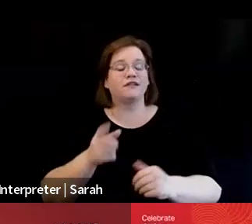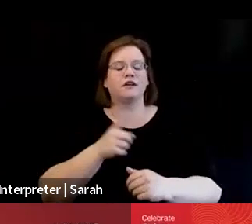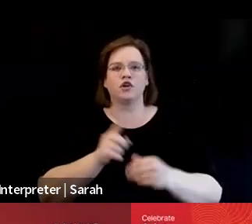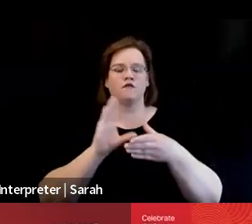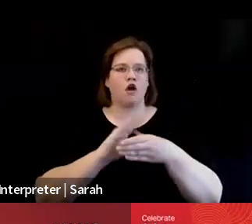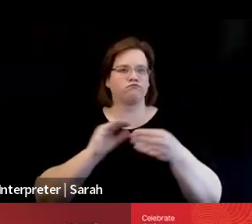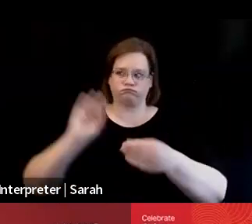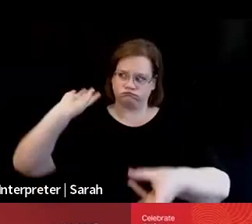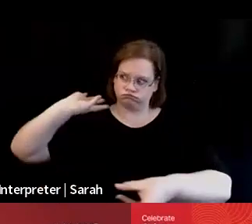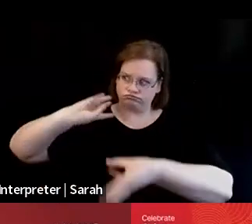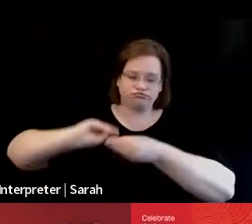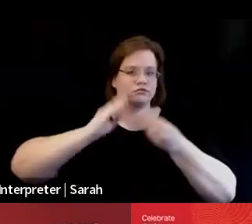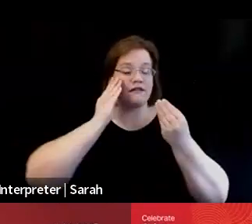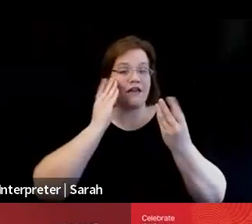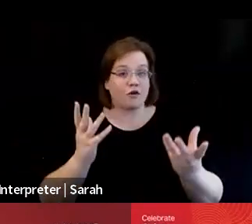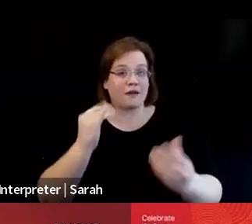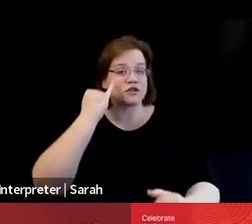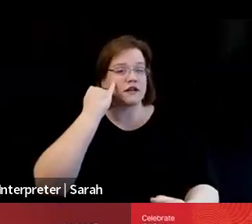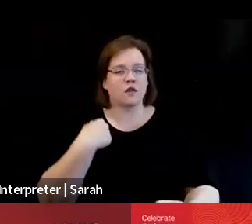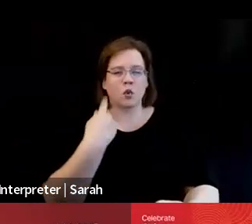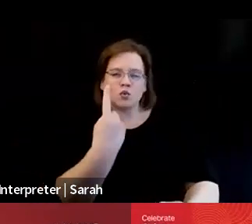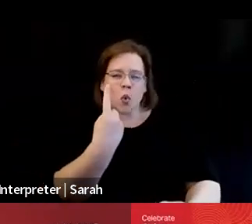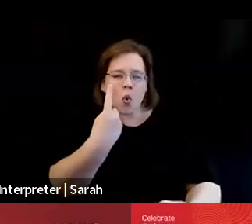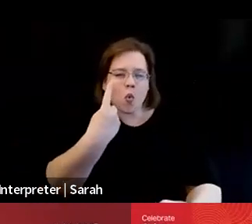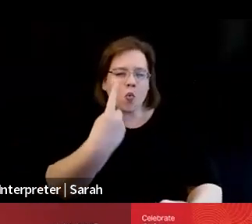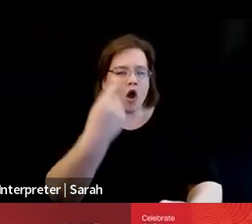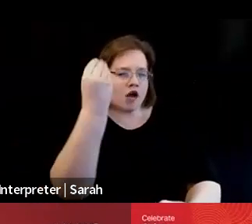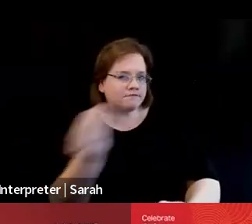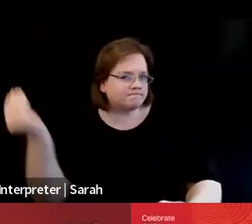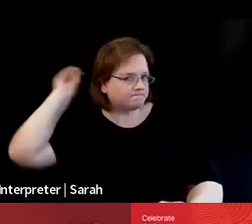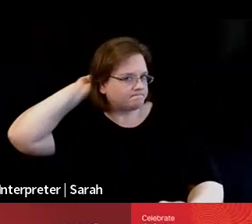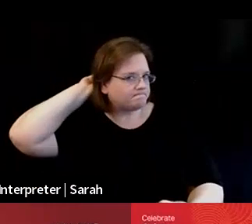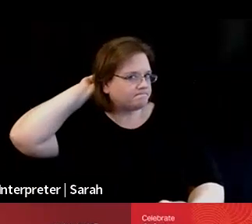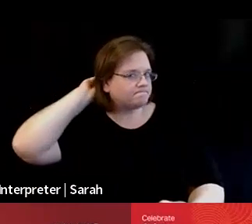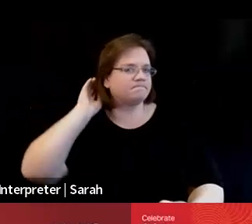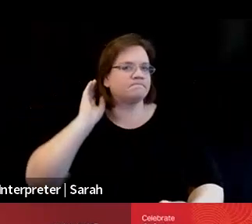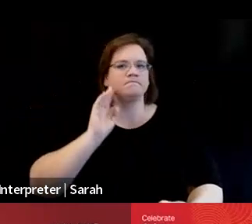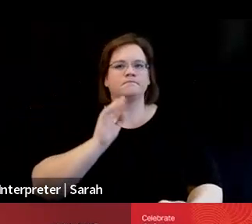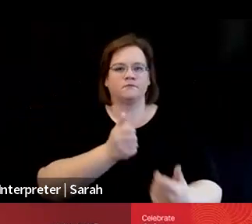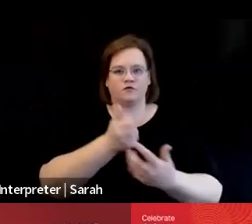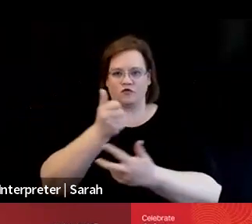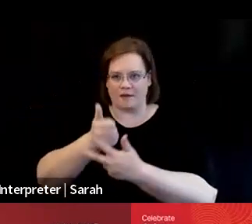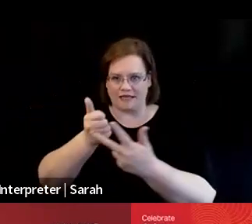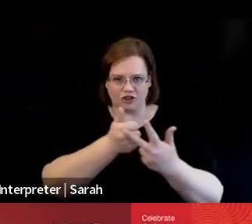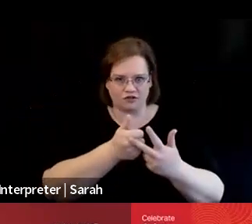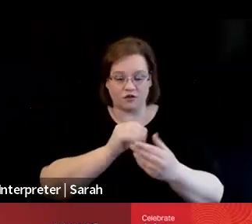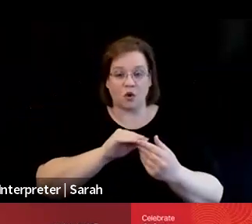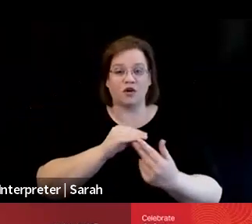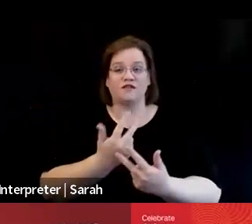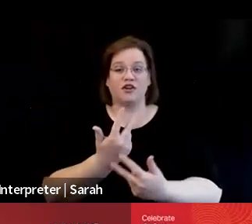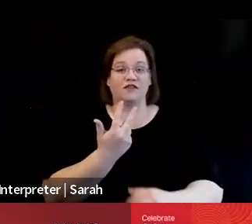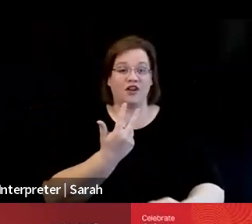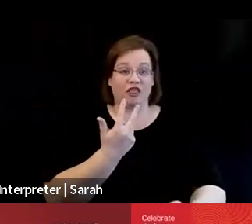much information that if there's one takeaway that you want participants to take from each and every one of you, that means a total of 3